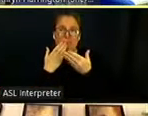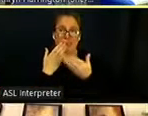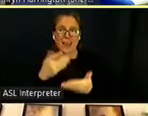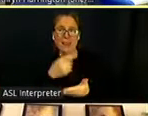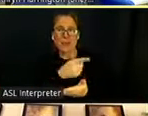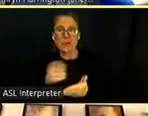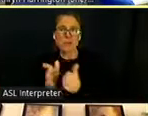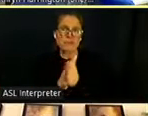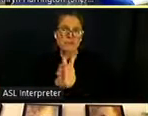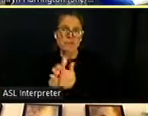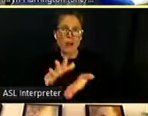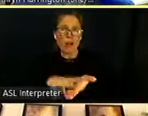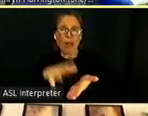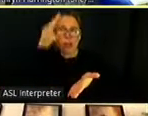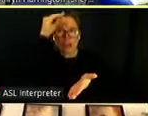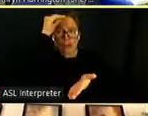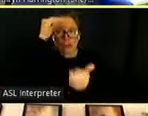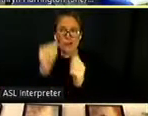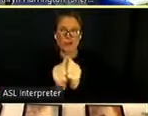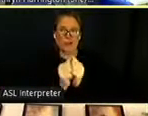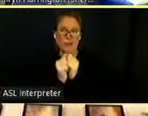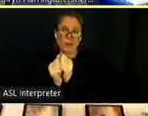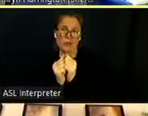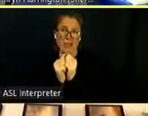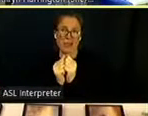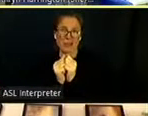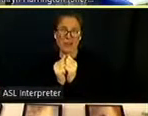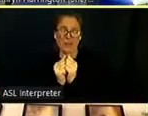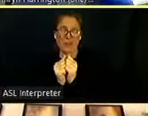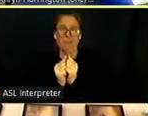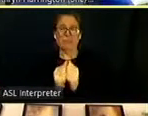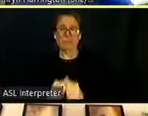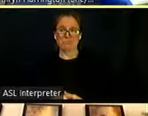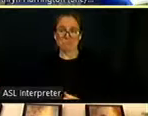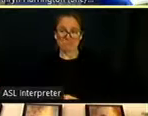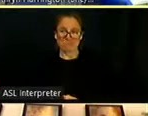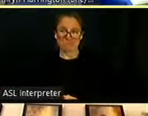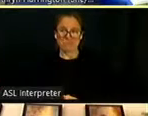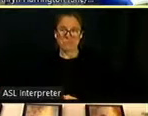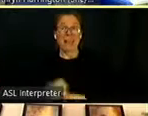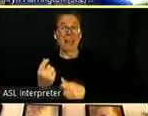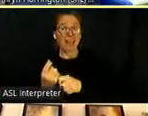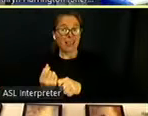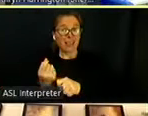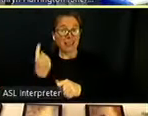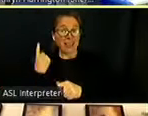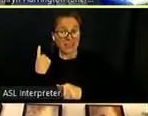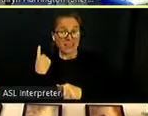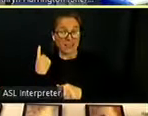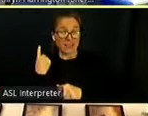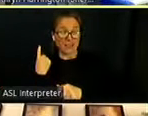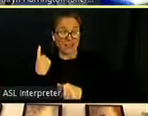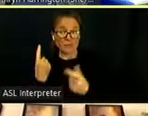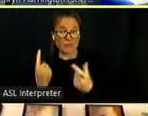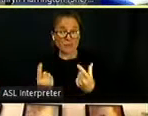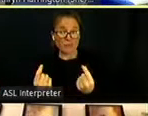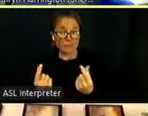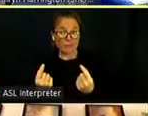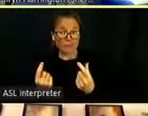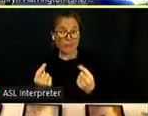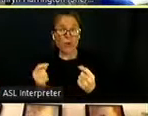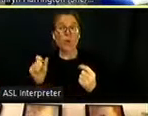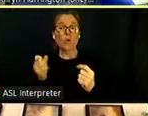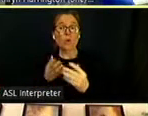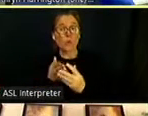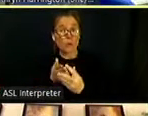doing with us. We truly are doing this together. Last year, we were able to go through